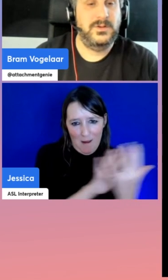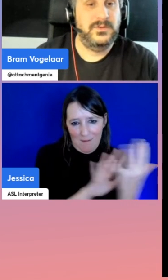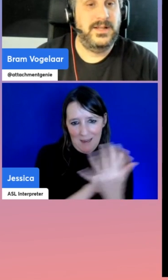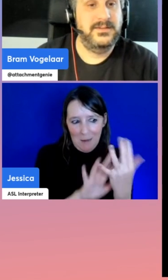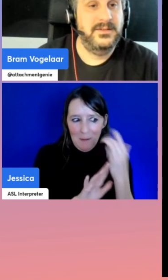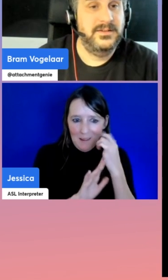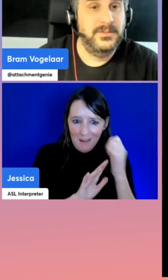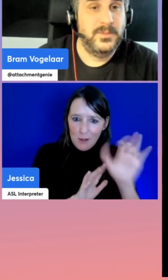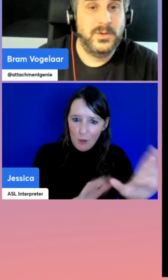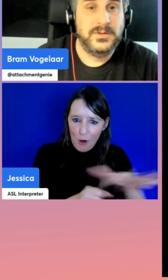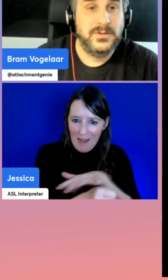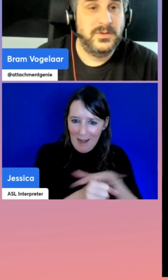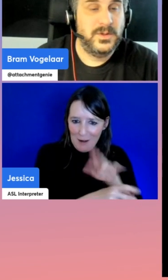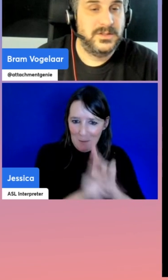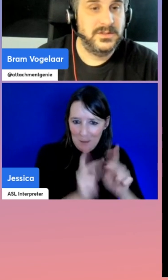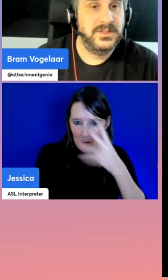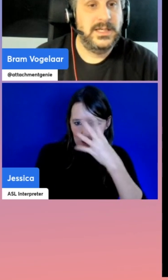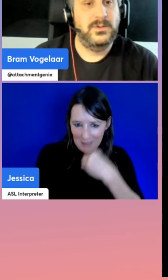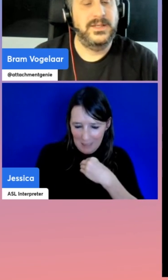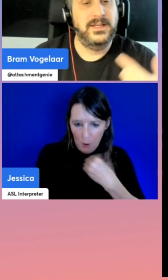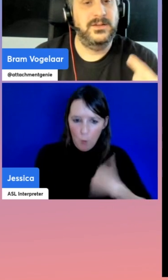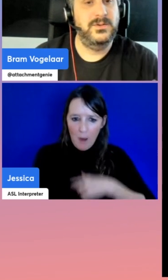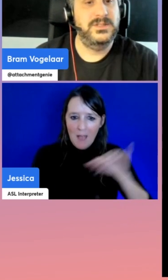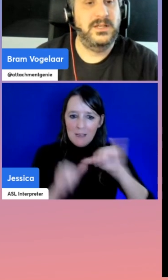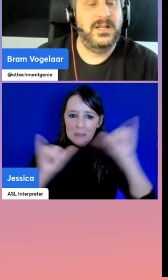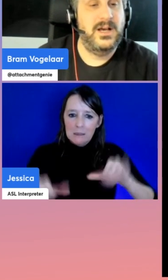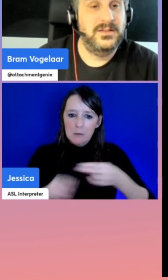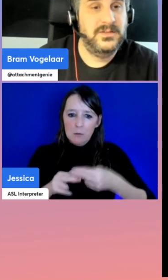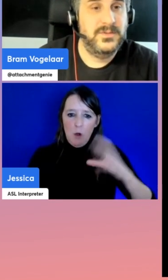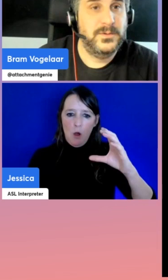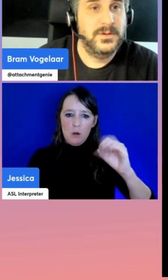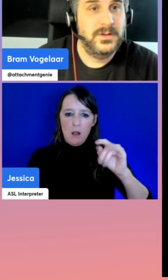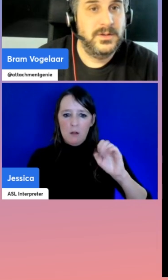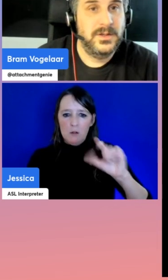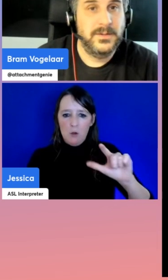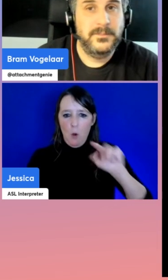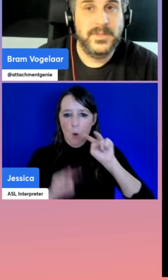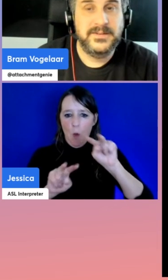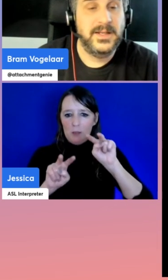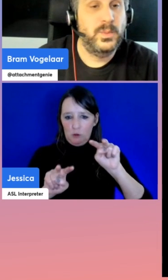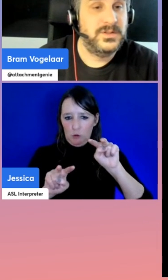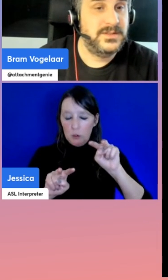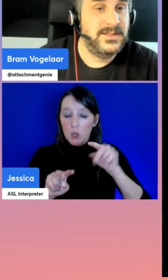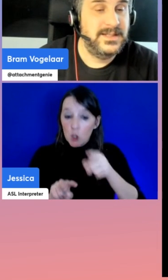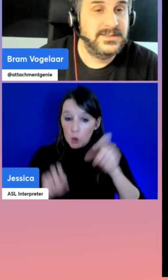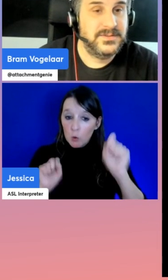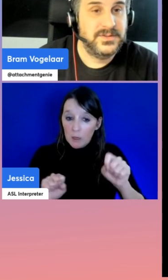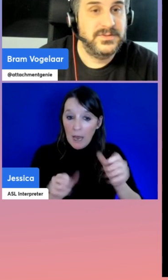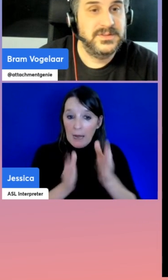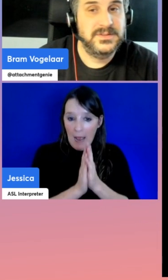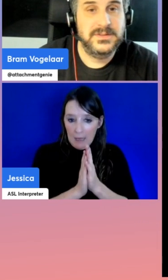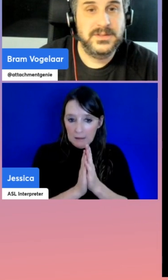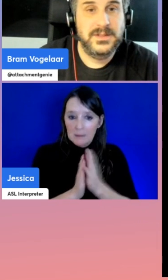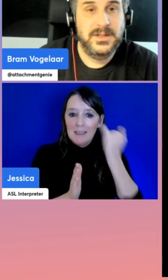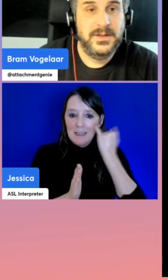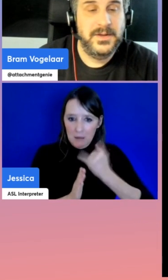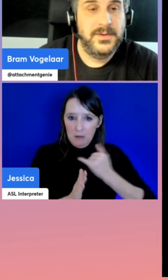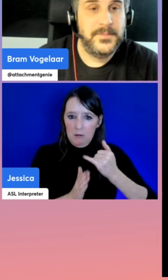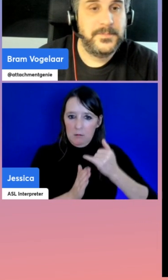So Consul has a system called Consul Watchers. What you can do is you can ask for basically watch the list of